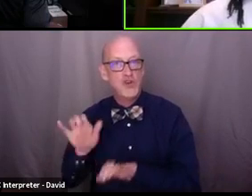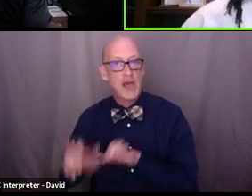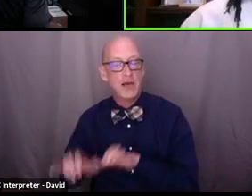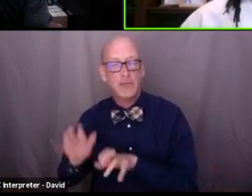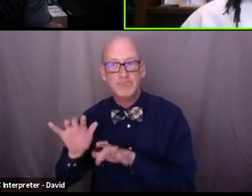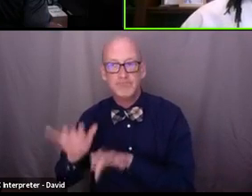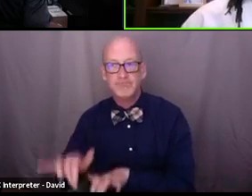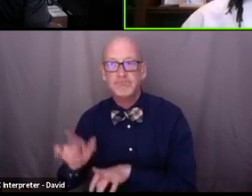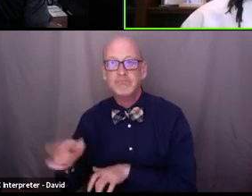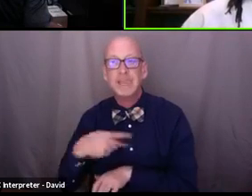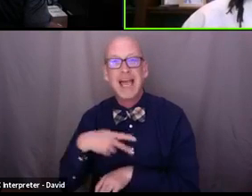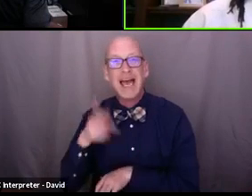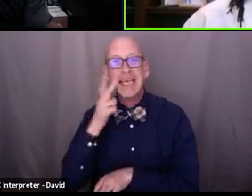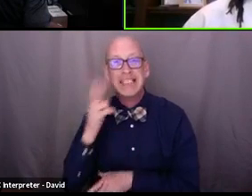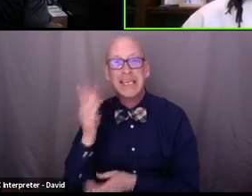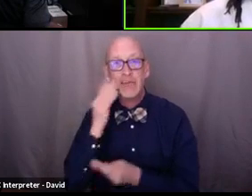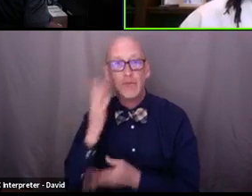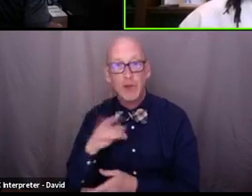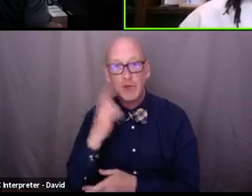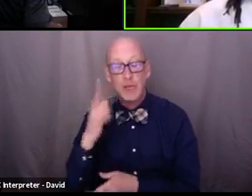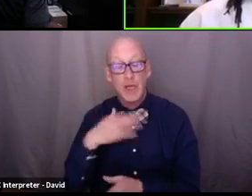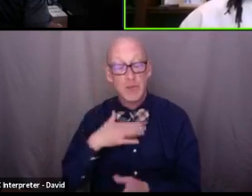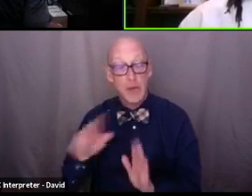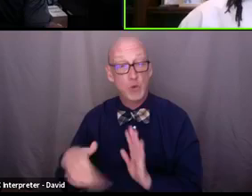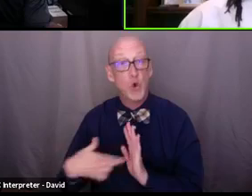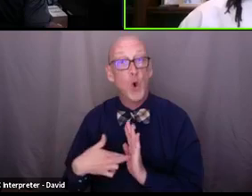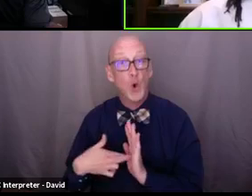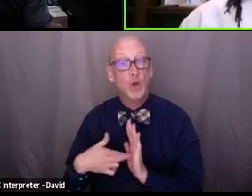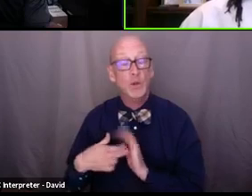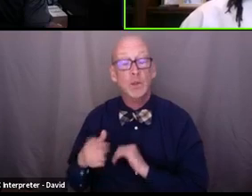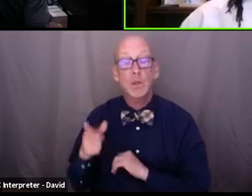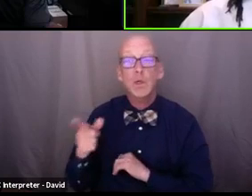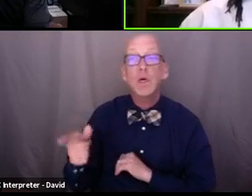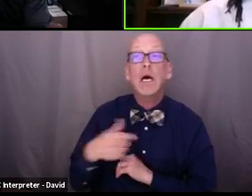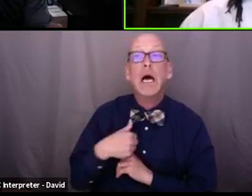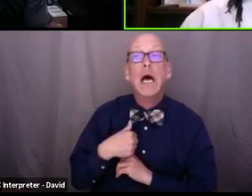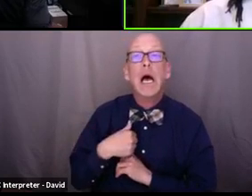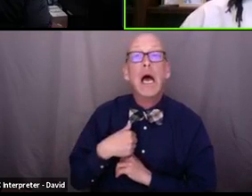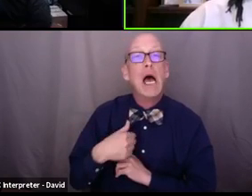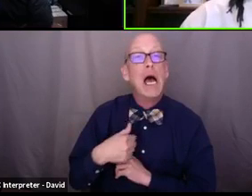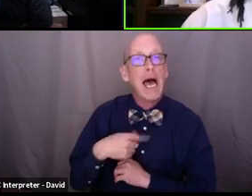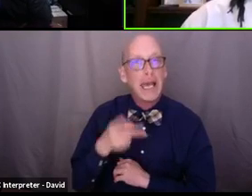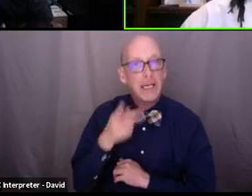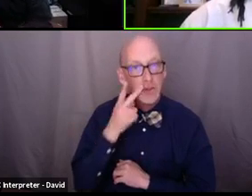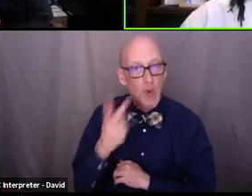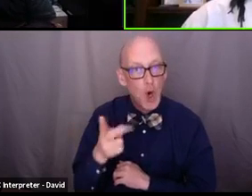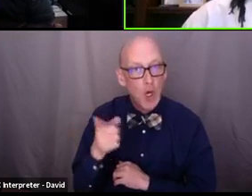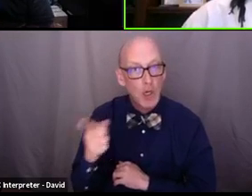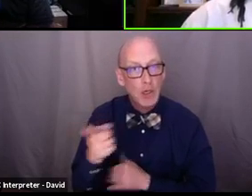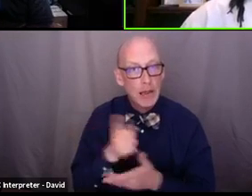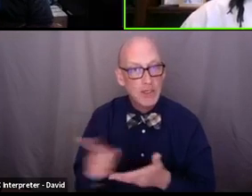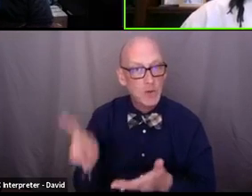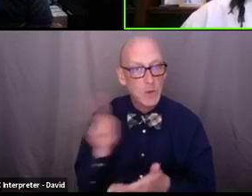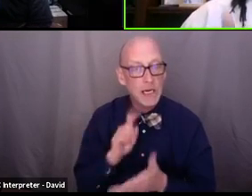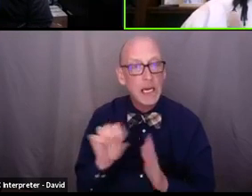I come across information because of the role that I sit in. And I came across this last week. The state of North Carolina has a